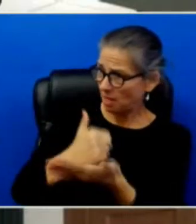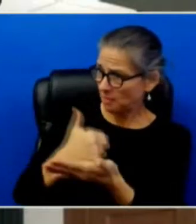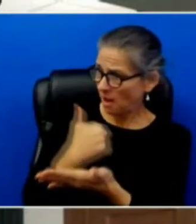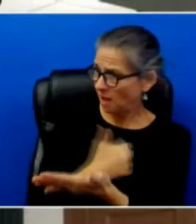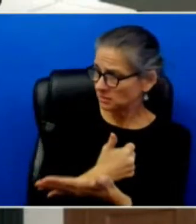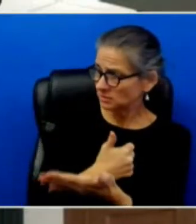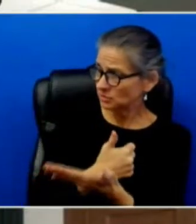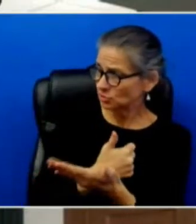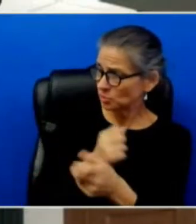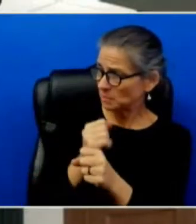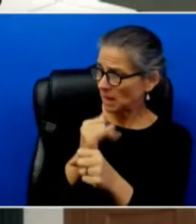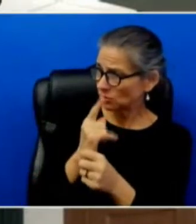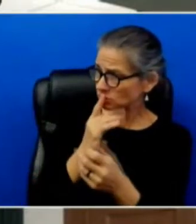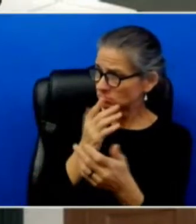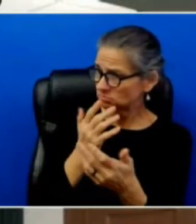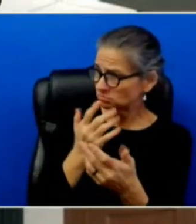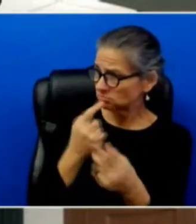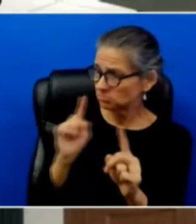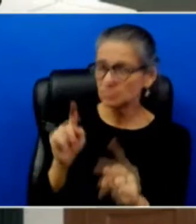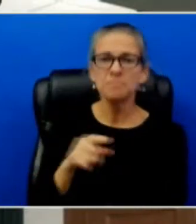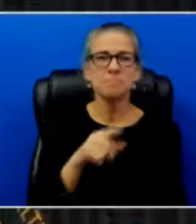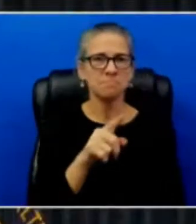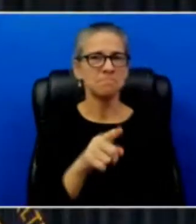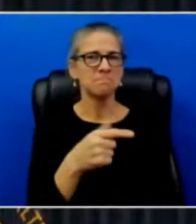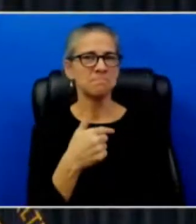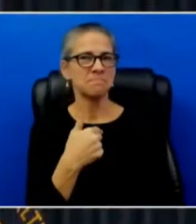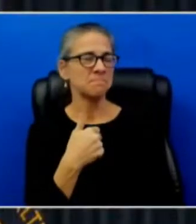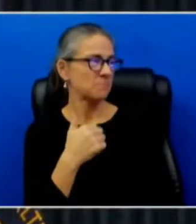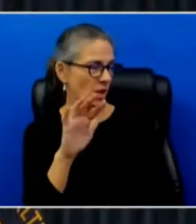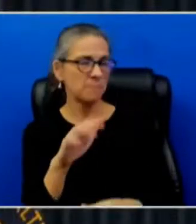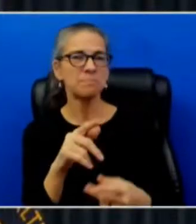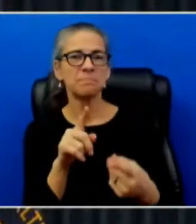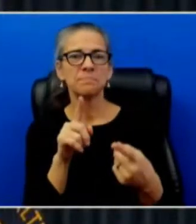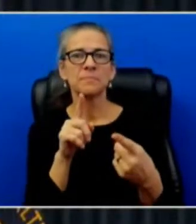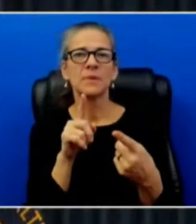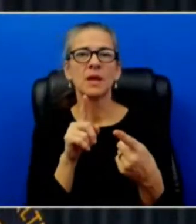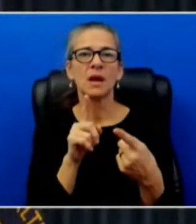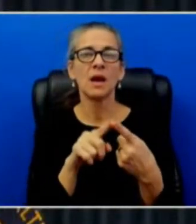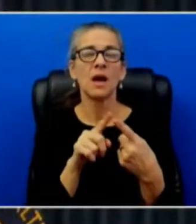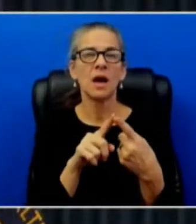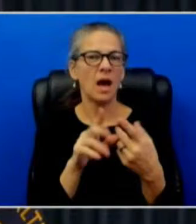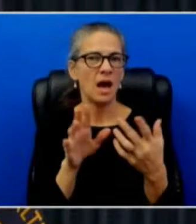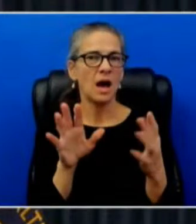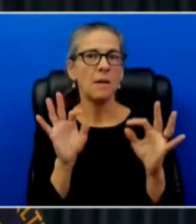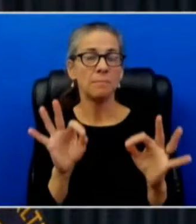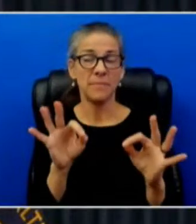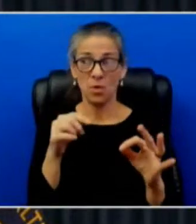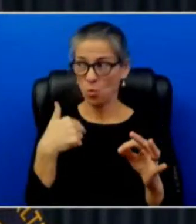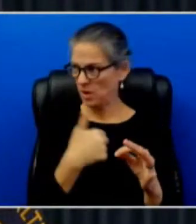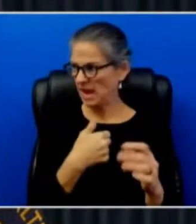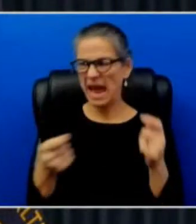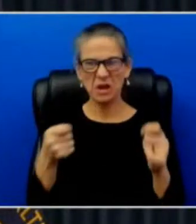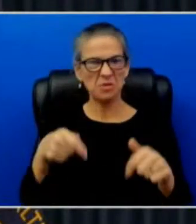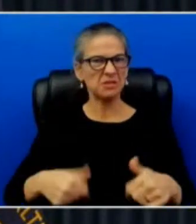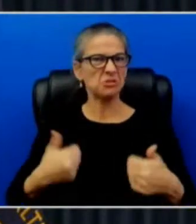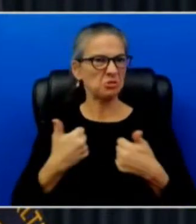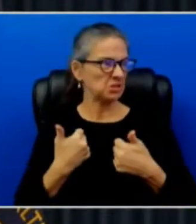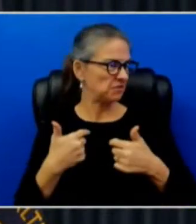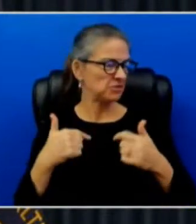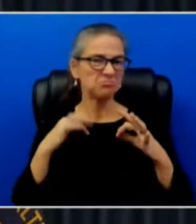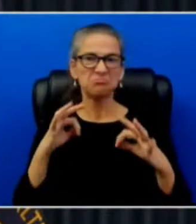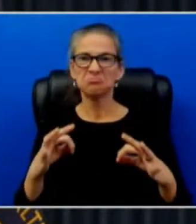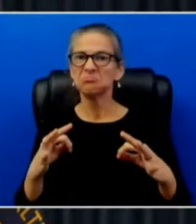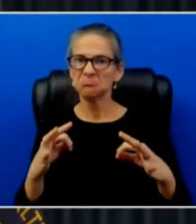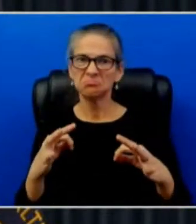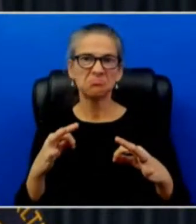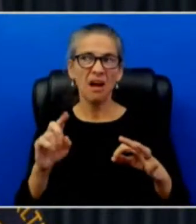you. Well, I think I can handle both. I think we've got this one handled as a state. Very pleased with the response.